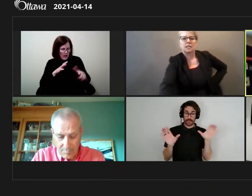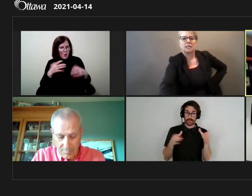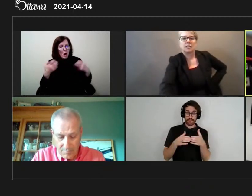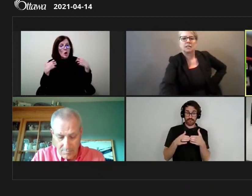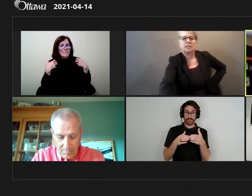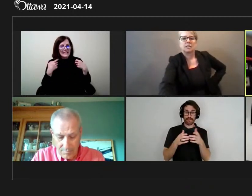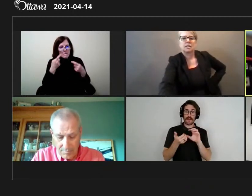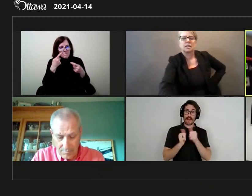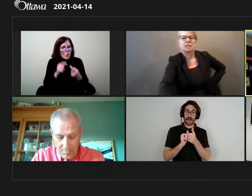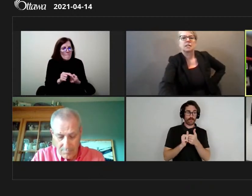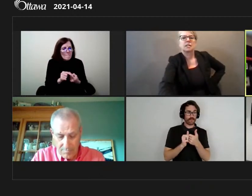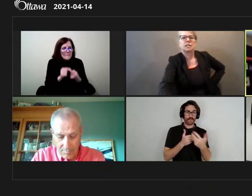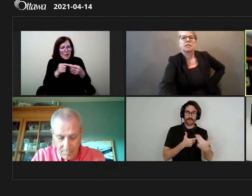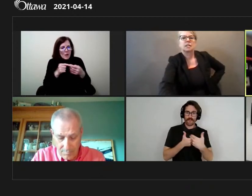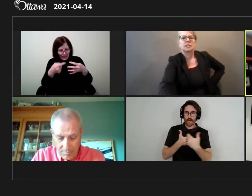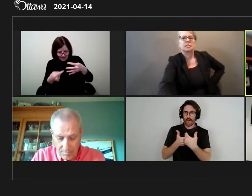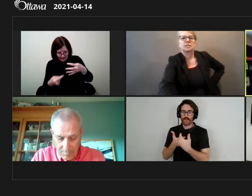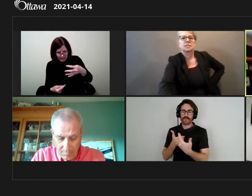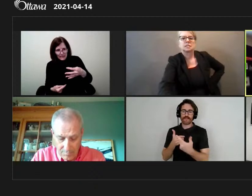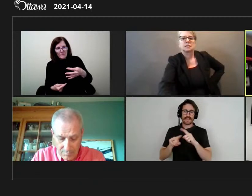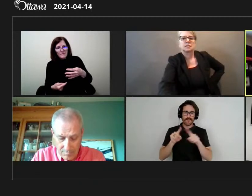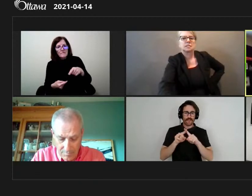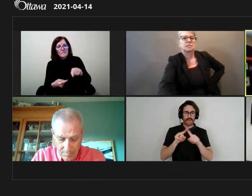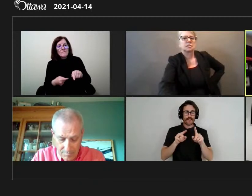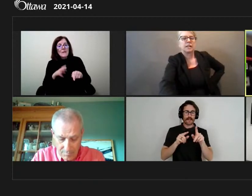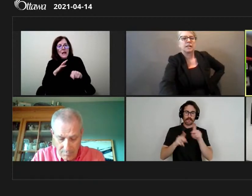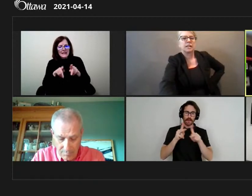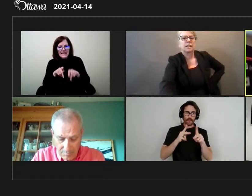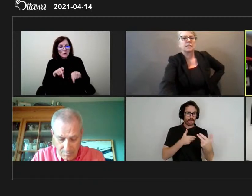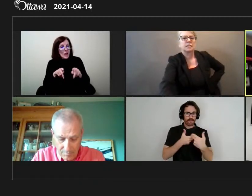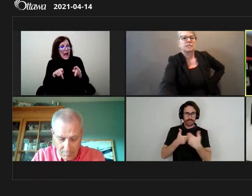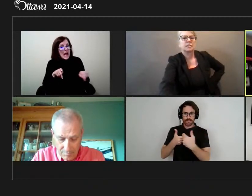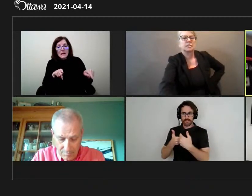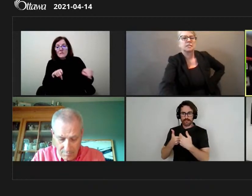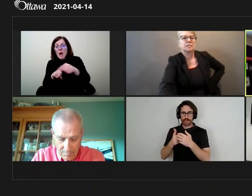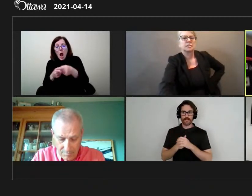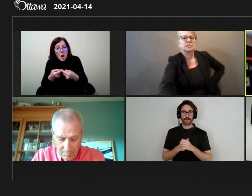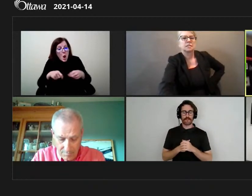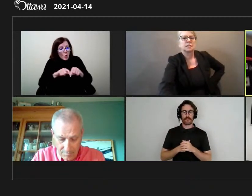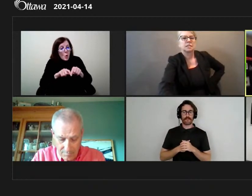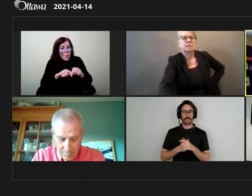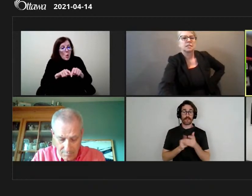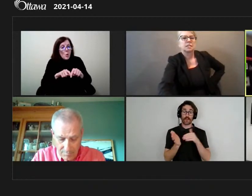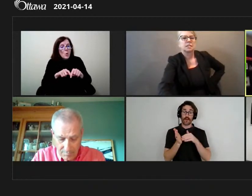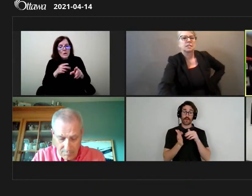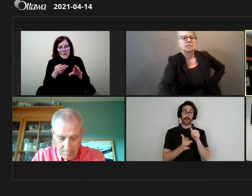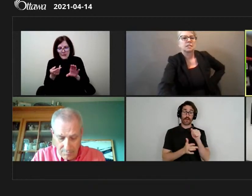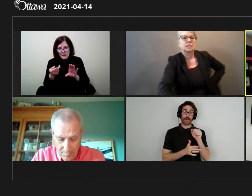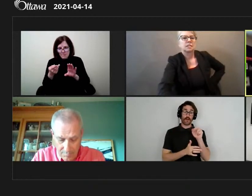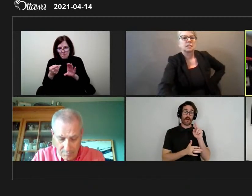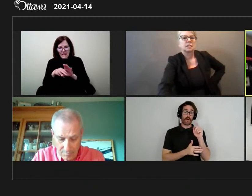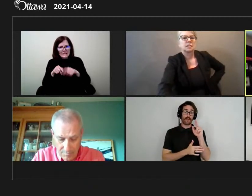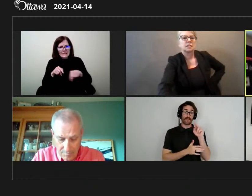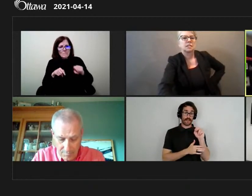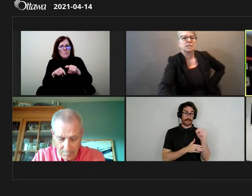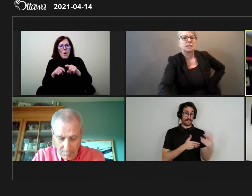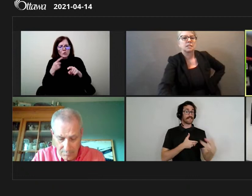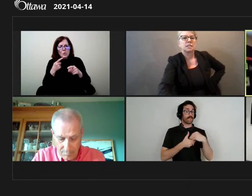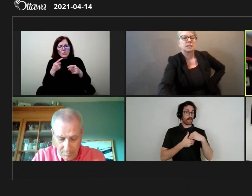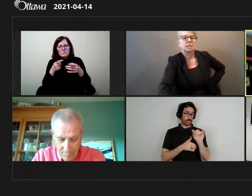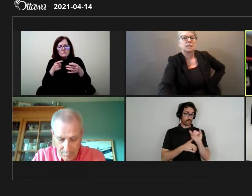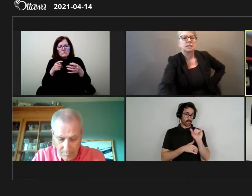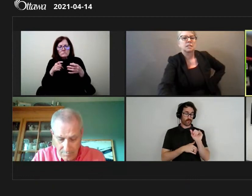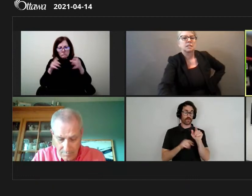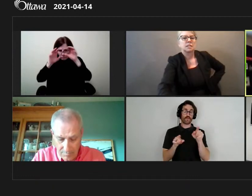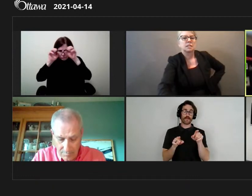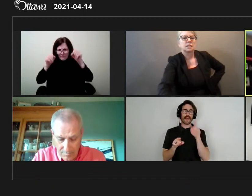local stakeholders, co-chaired by one of our associate medical officers of health, Dr. Arneson. And they